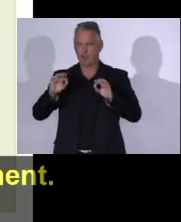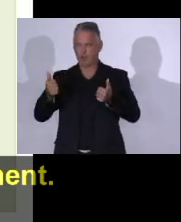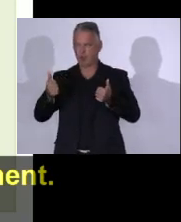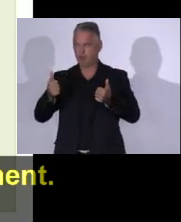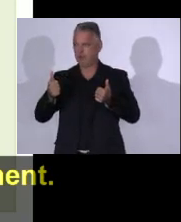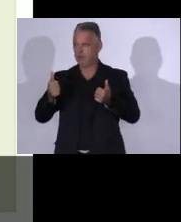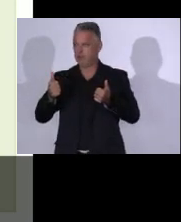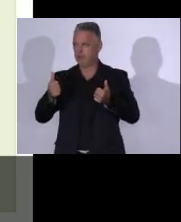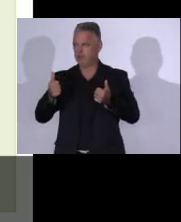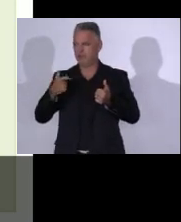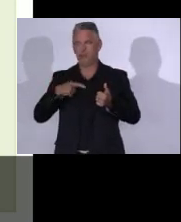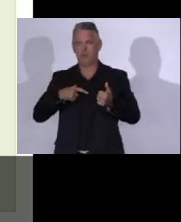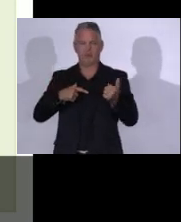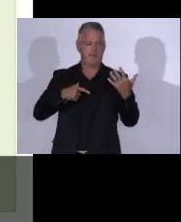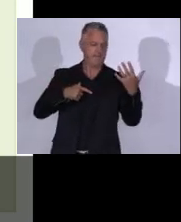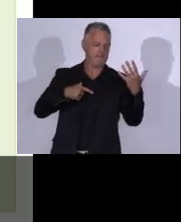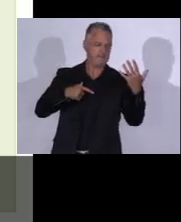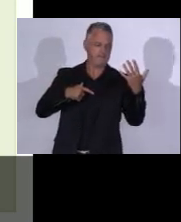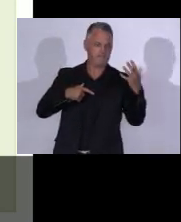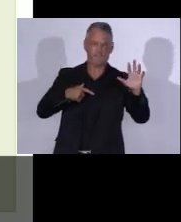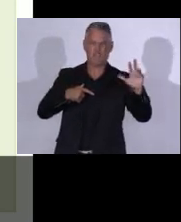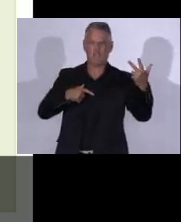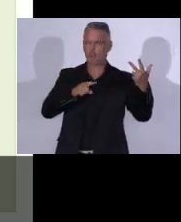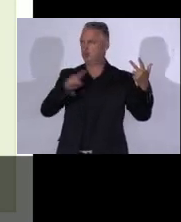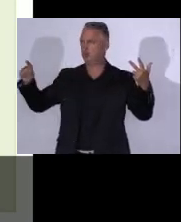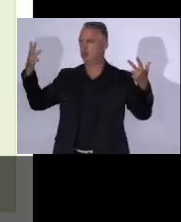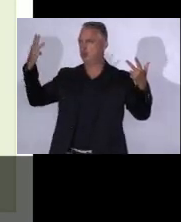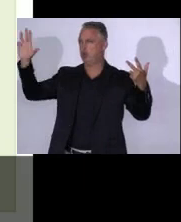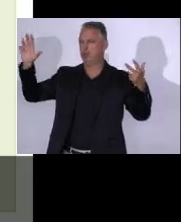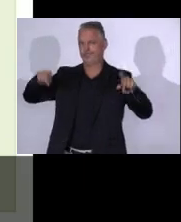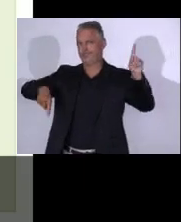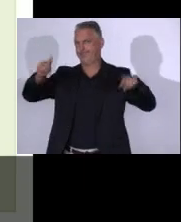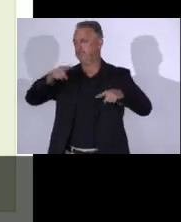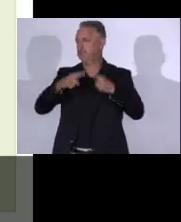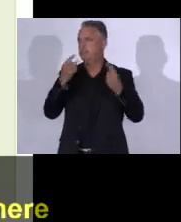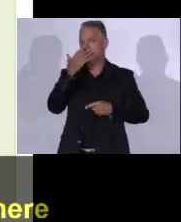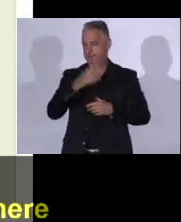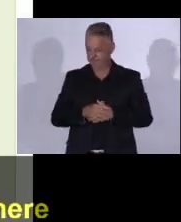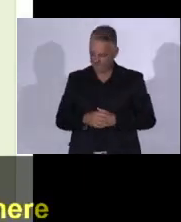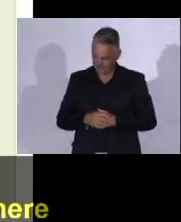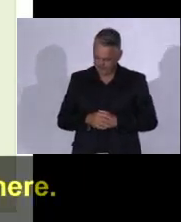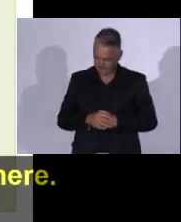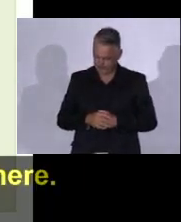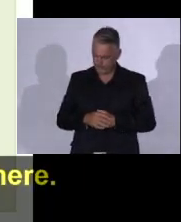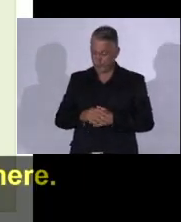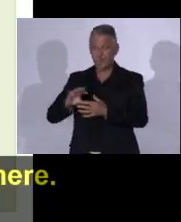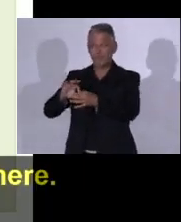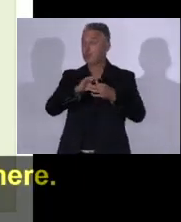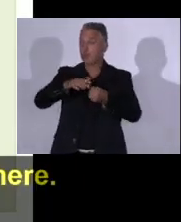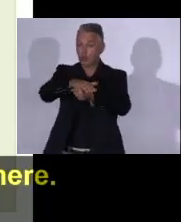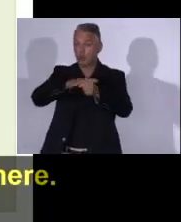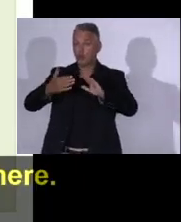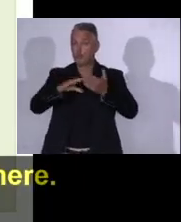35-year gap. So there's an incredible diversity there. Great natural surrounds. It's important to connect to the local